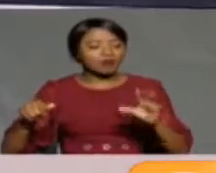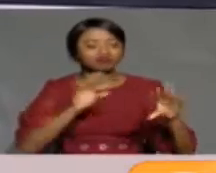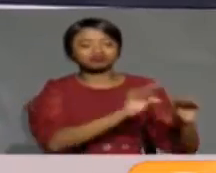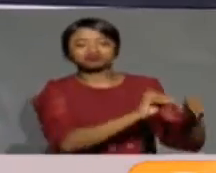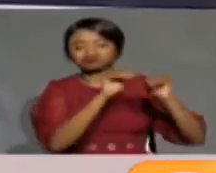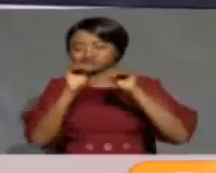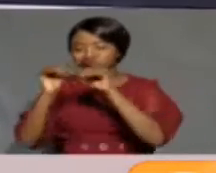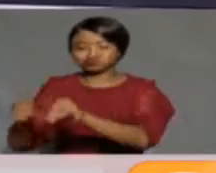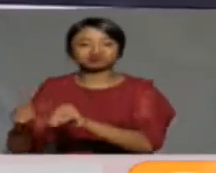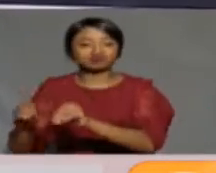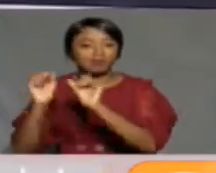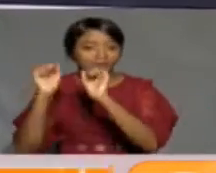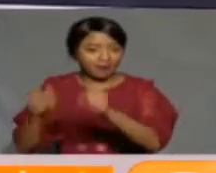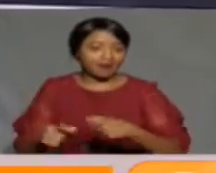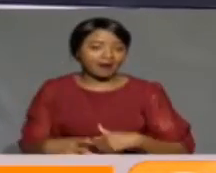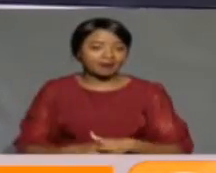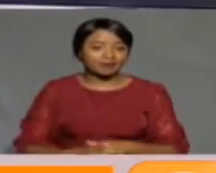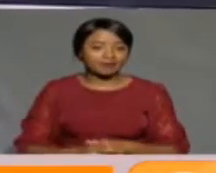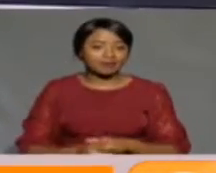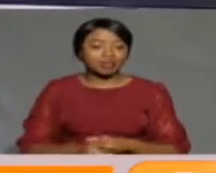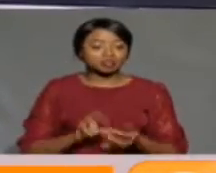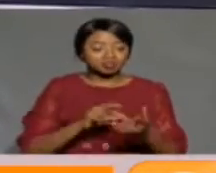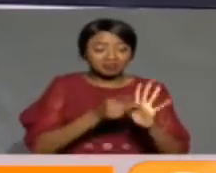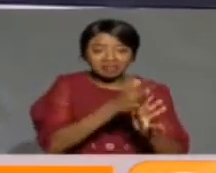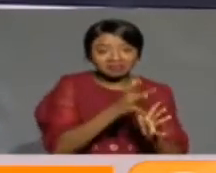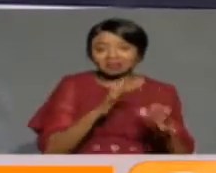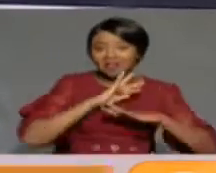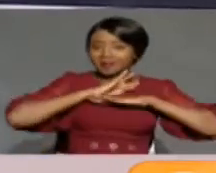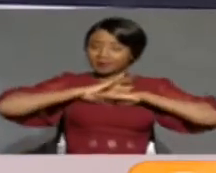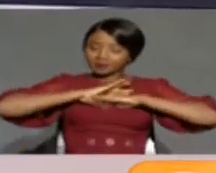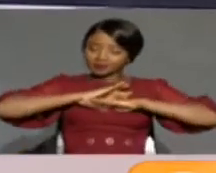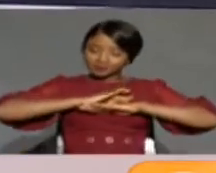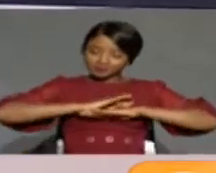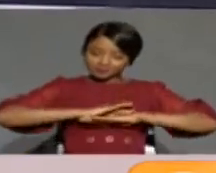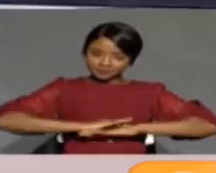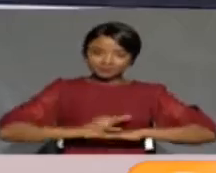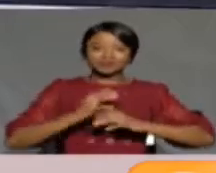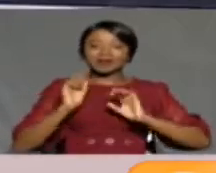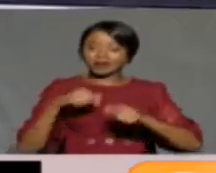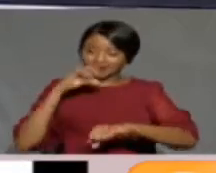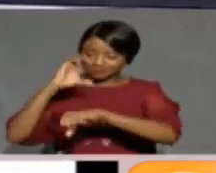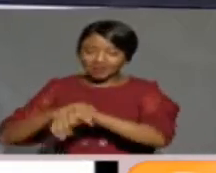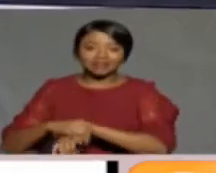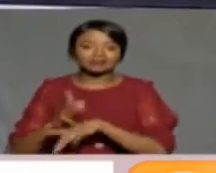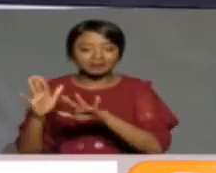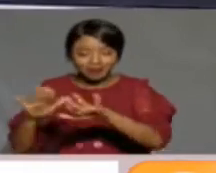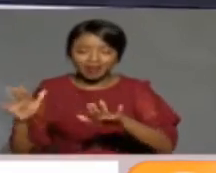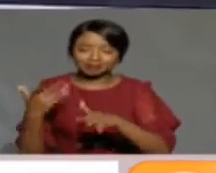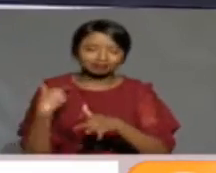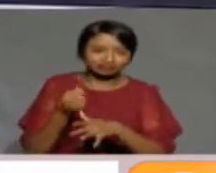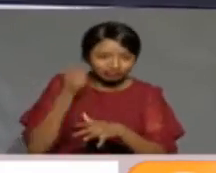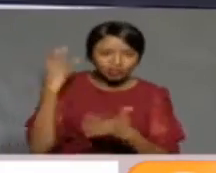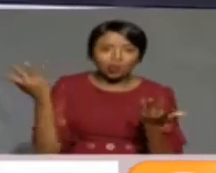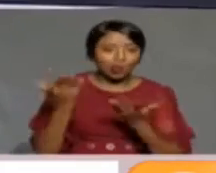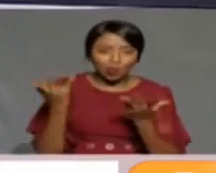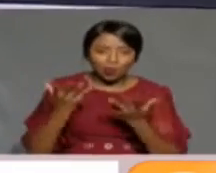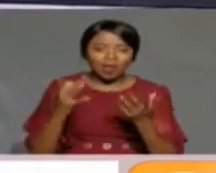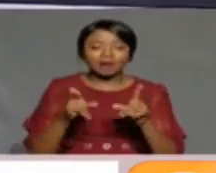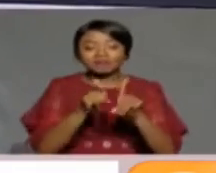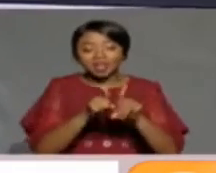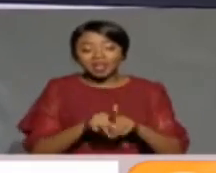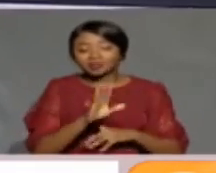get land that is very specific. You can be able to control the way they live. And the to avoid